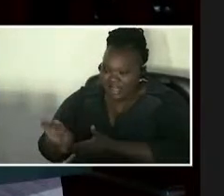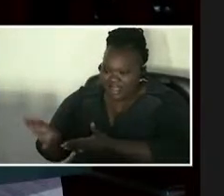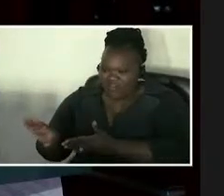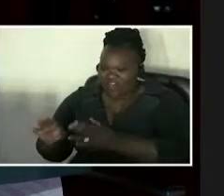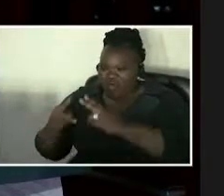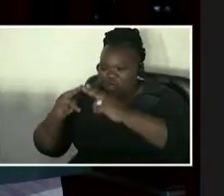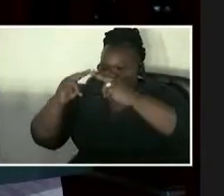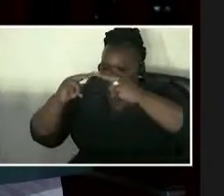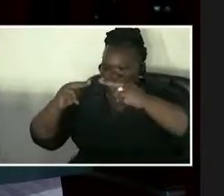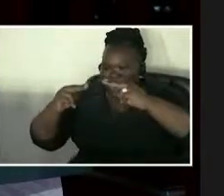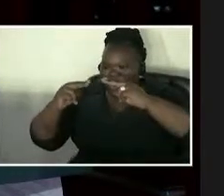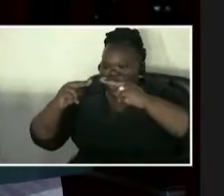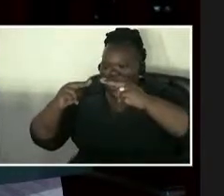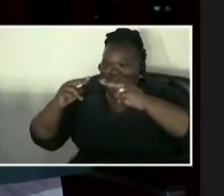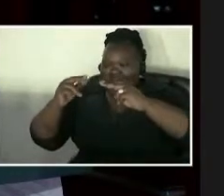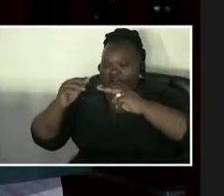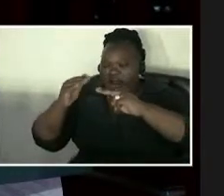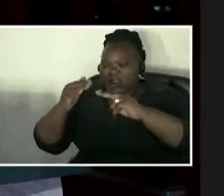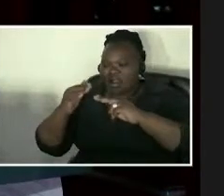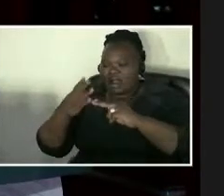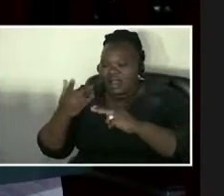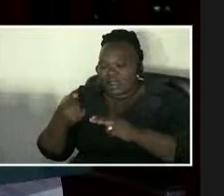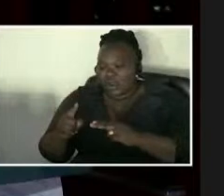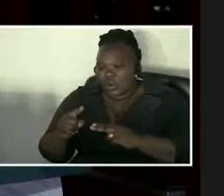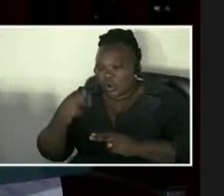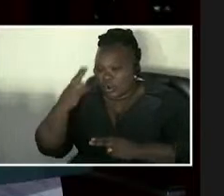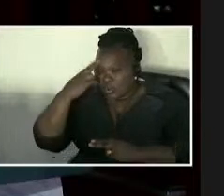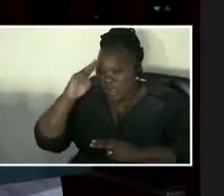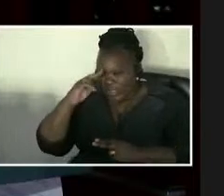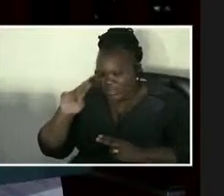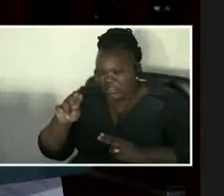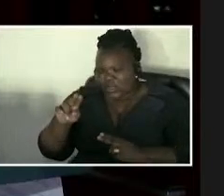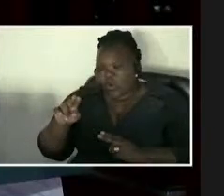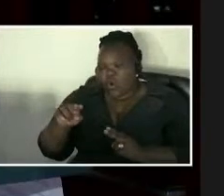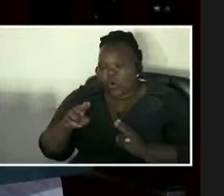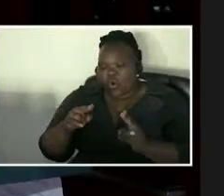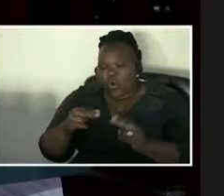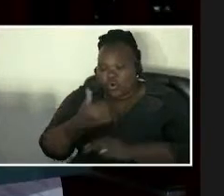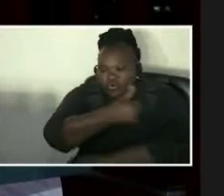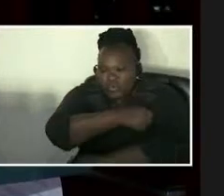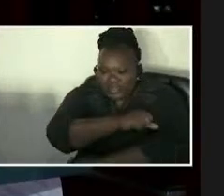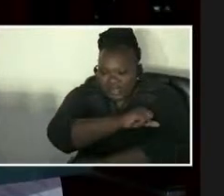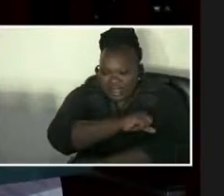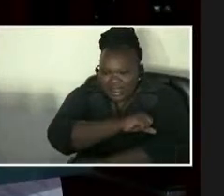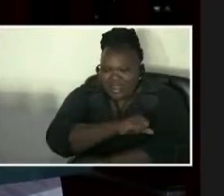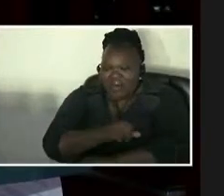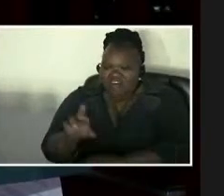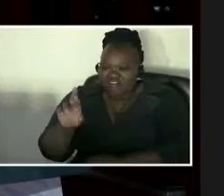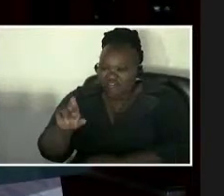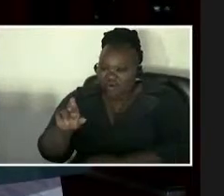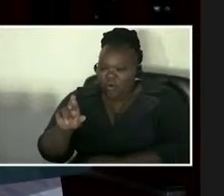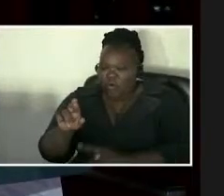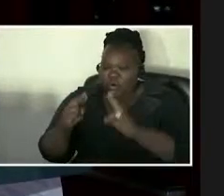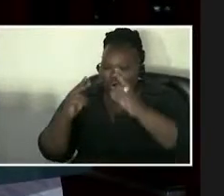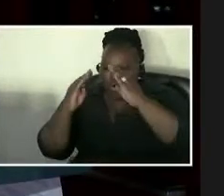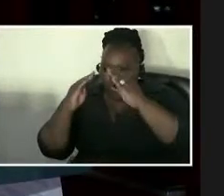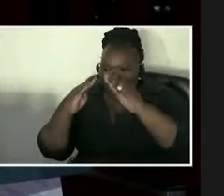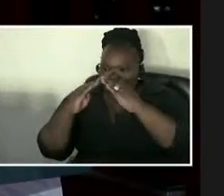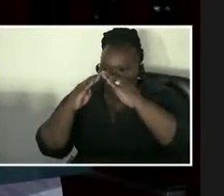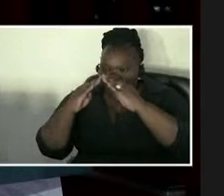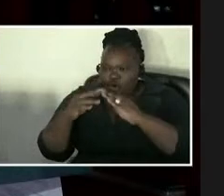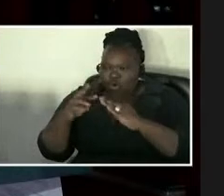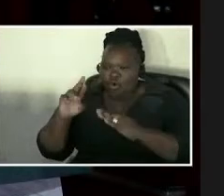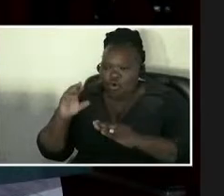asbestos removal and clinics at grace hospital 29 million has been budgeted for roof repairs and upgrades to the